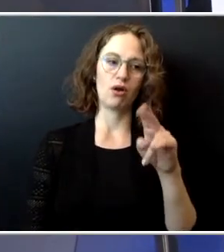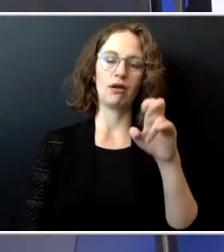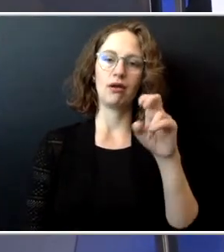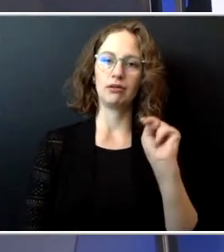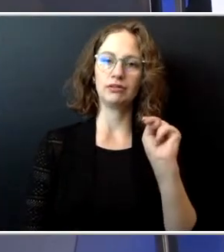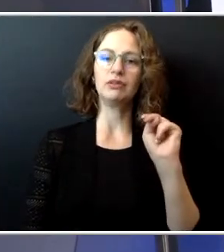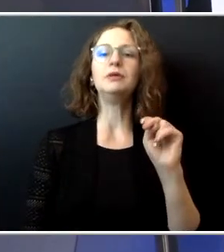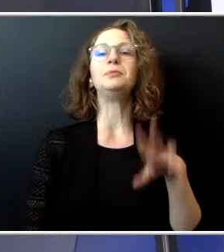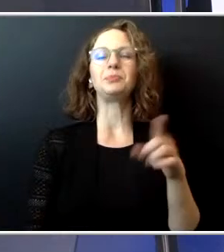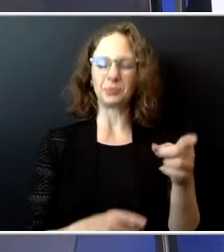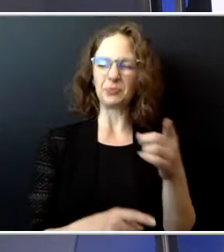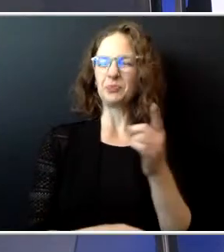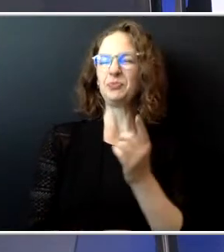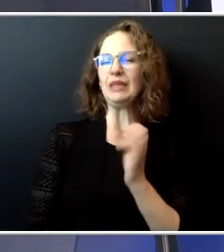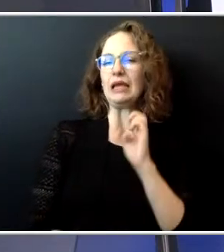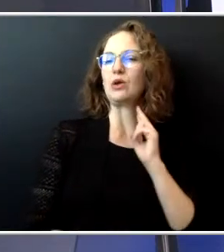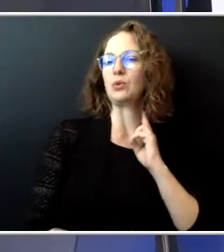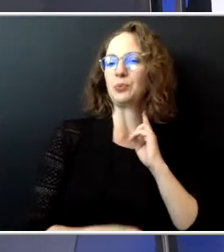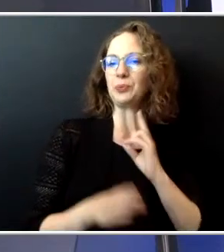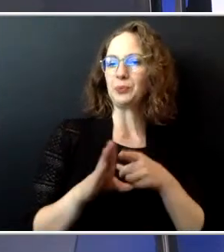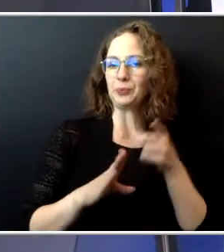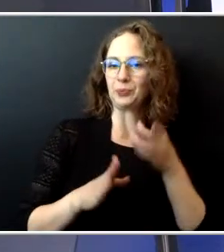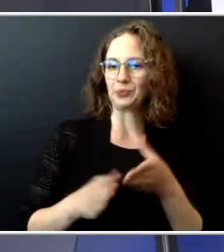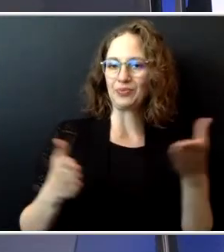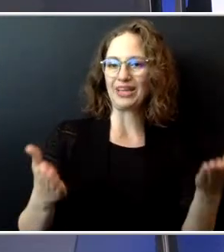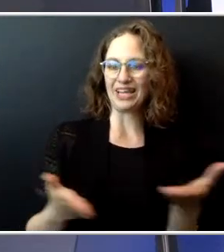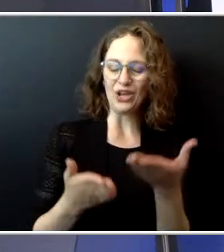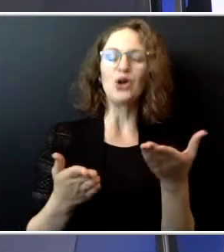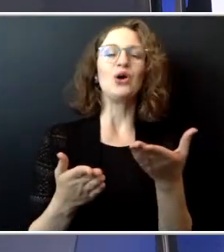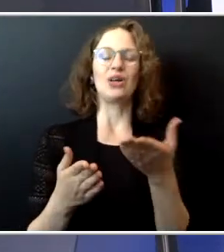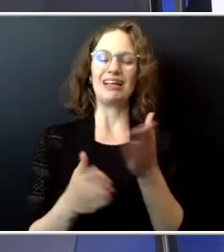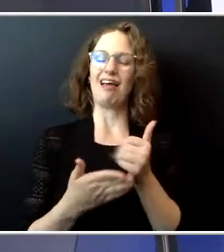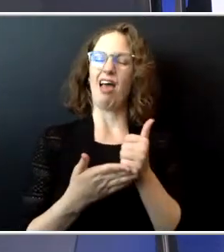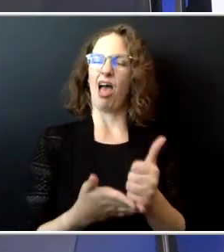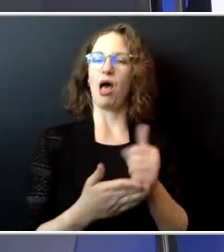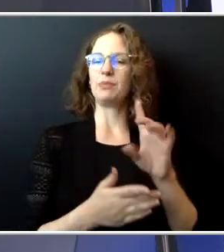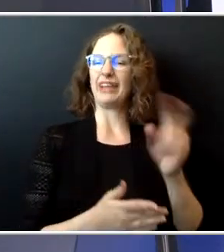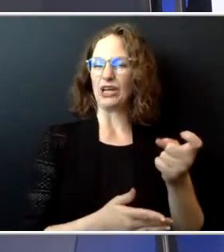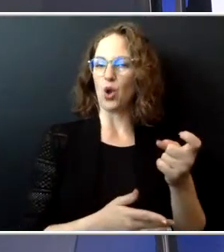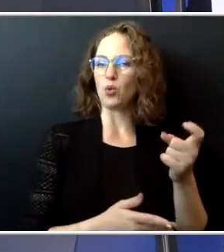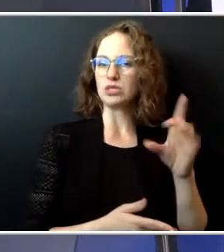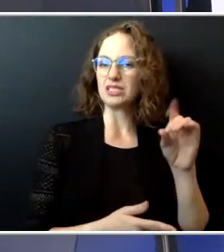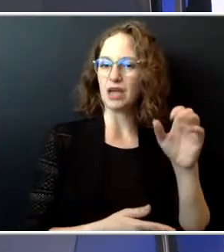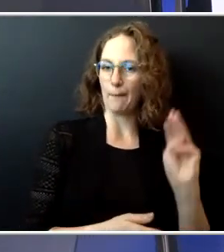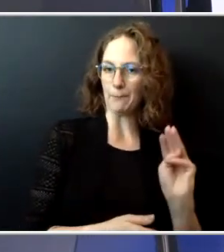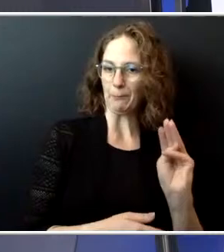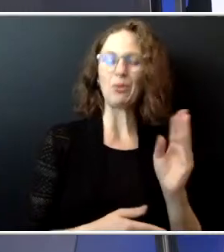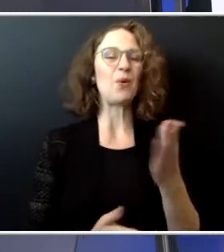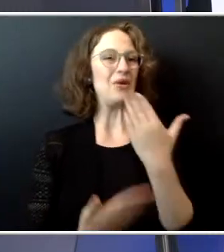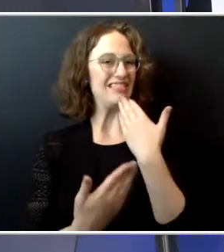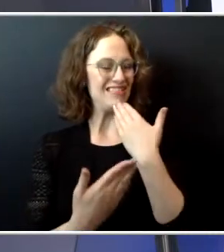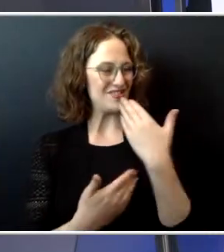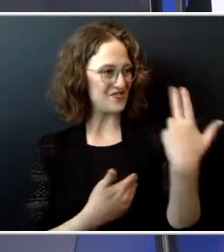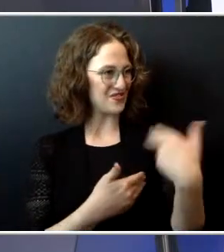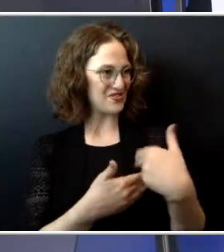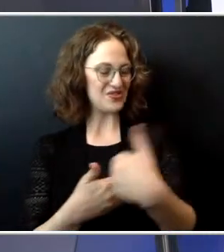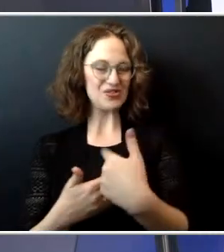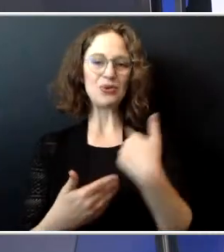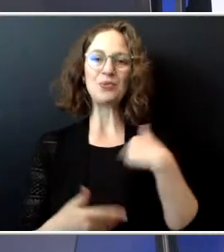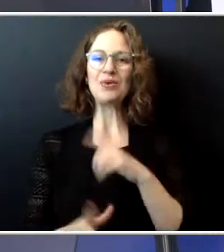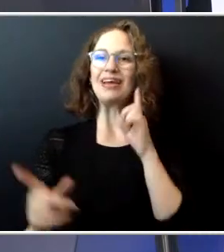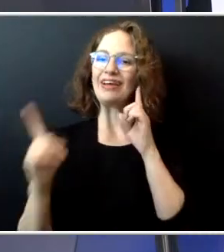diagnose Dominique. So we're glad to have both of you here with us because Cushing's disease is something we hear a lot on our program when it comes to